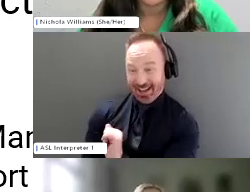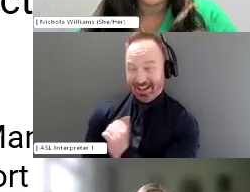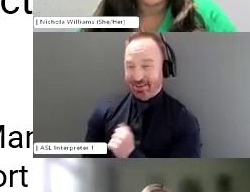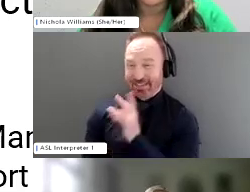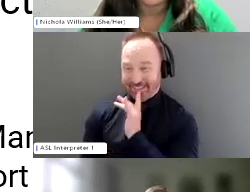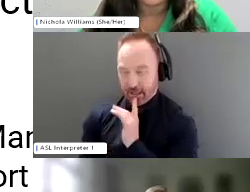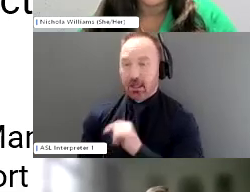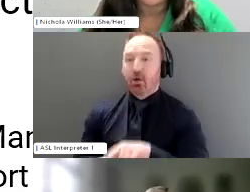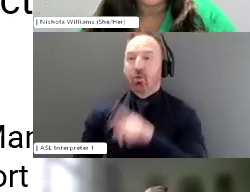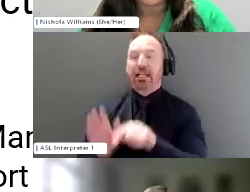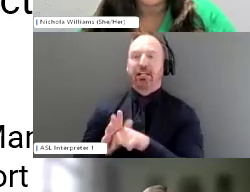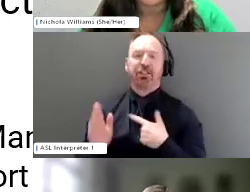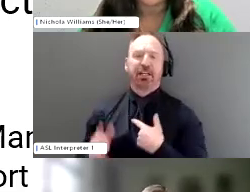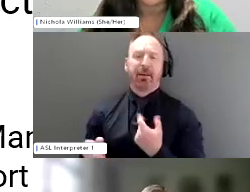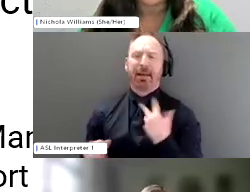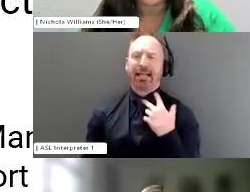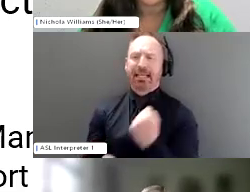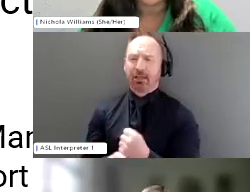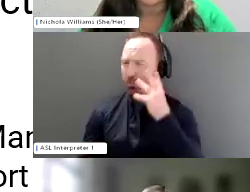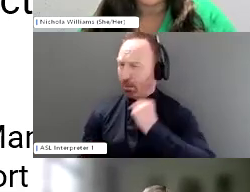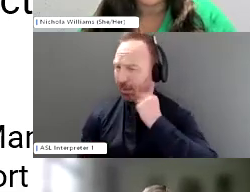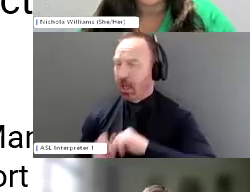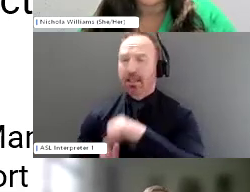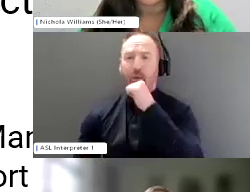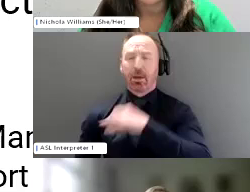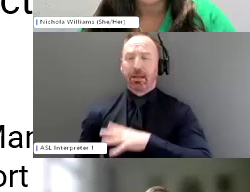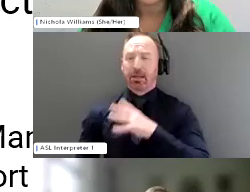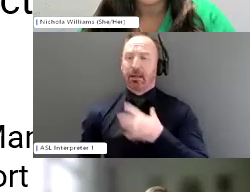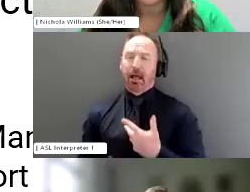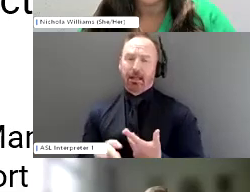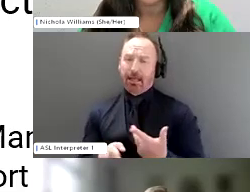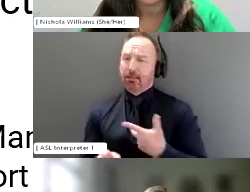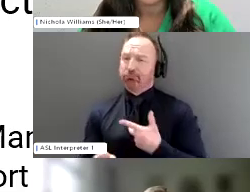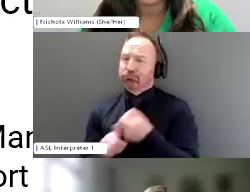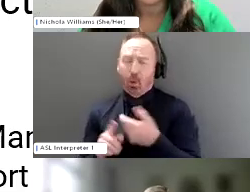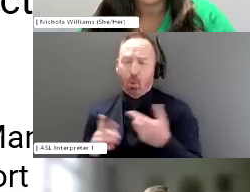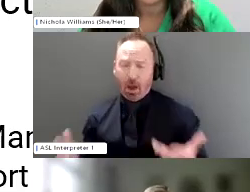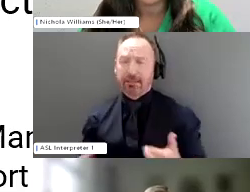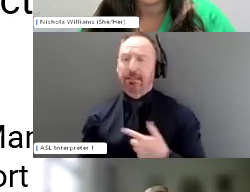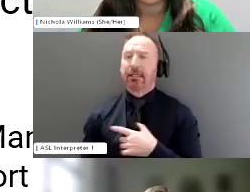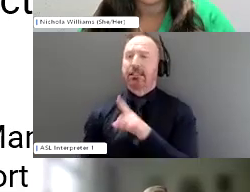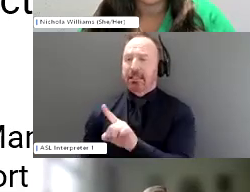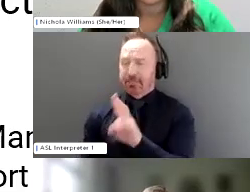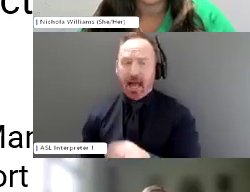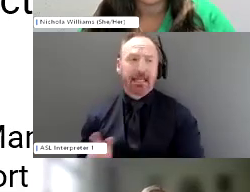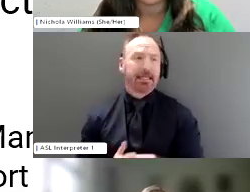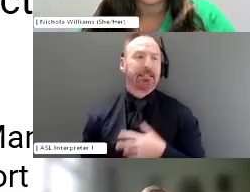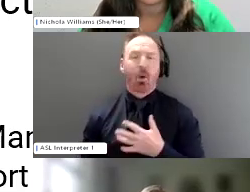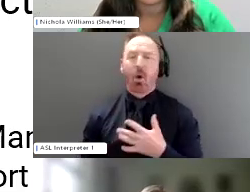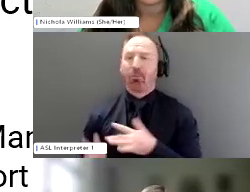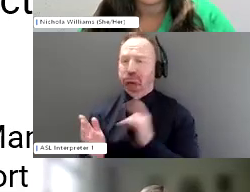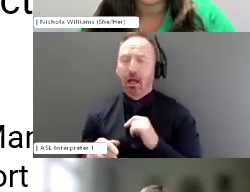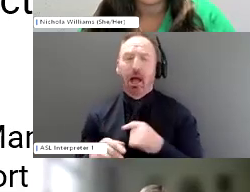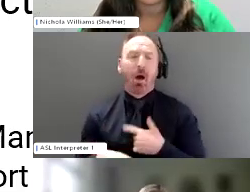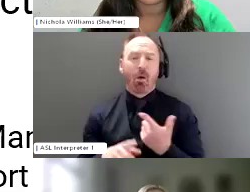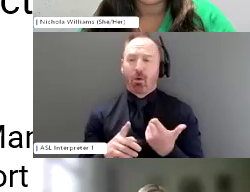mentoring women who've experienced domestic abuse and systemic barriers, and is aligned and committed to fostering equity,